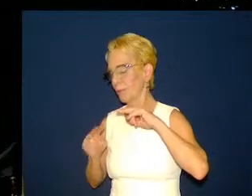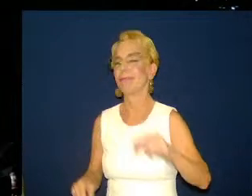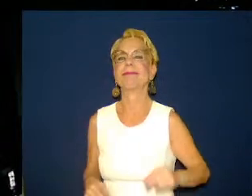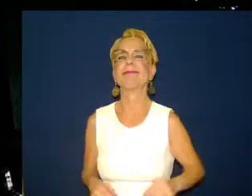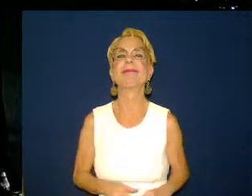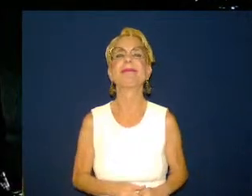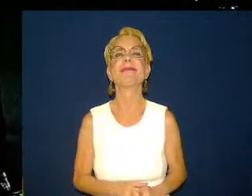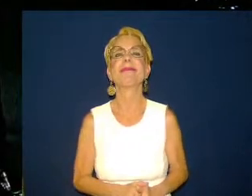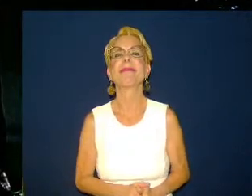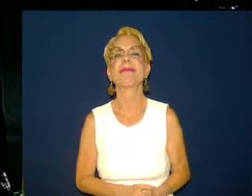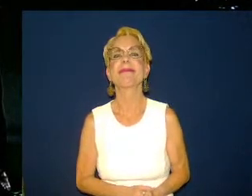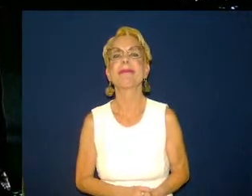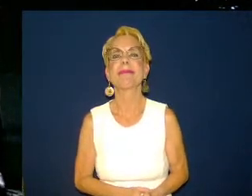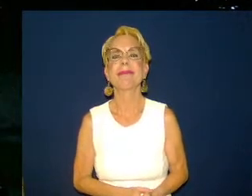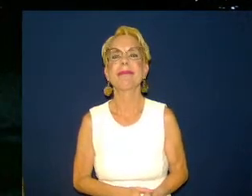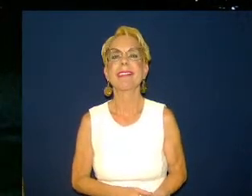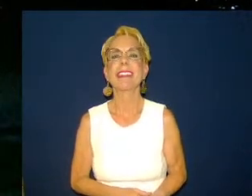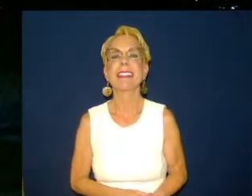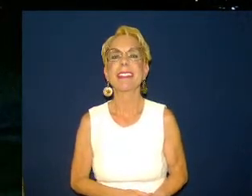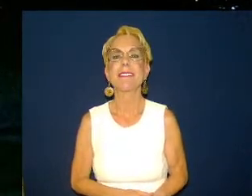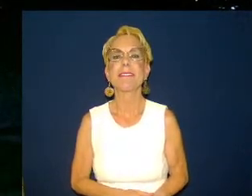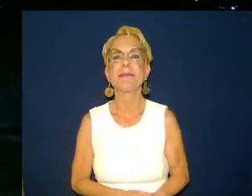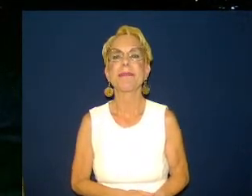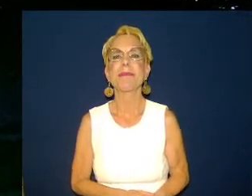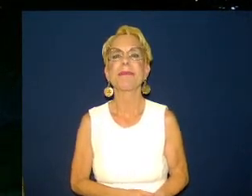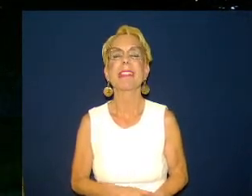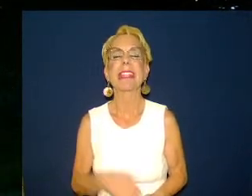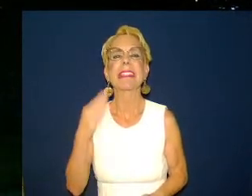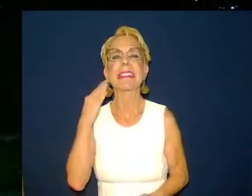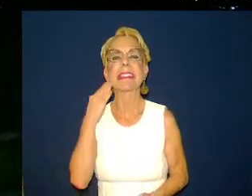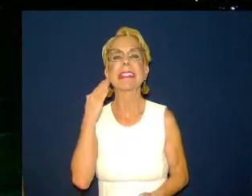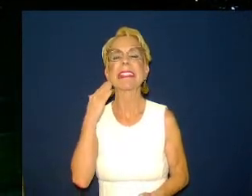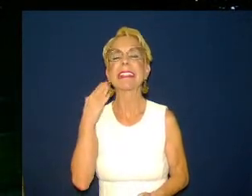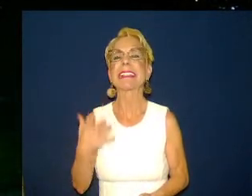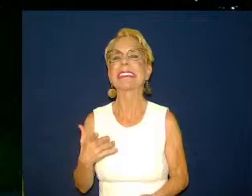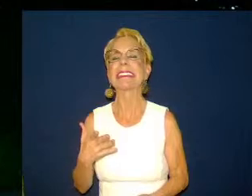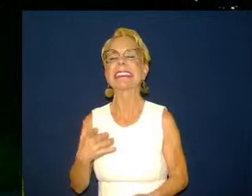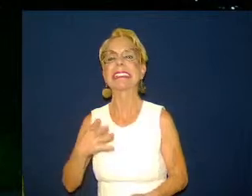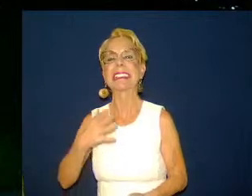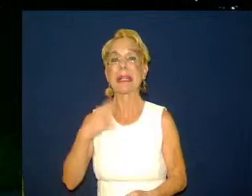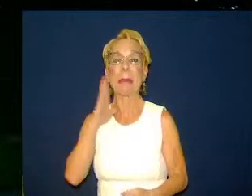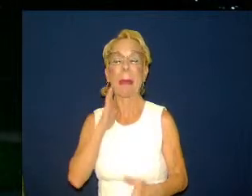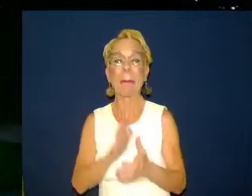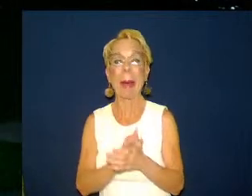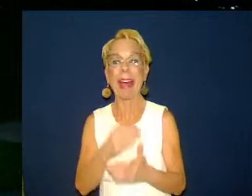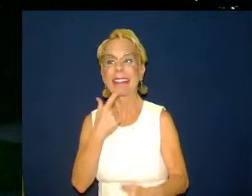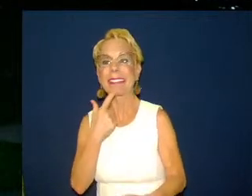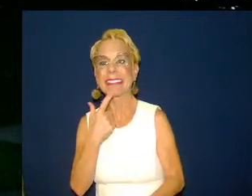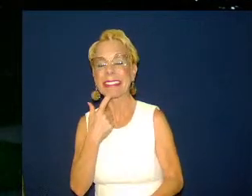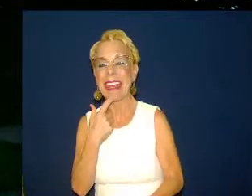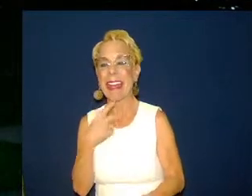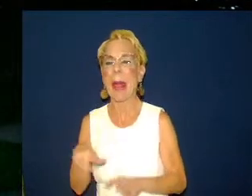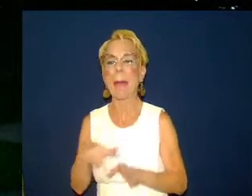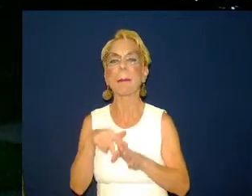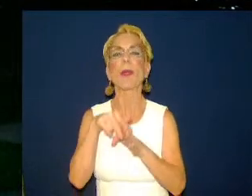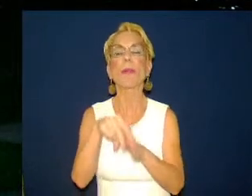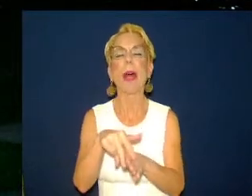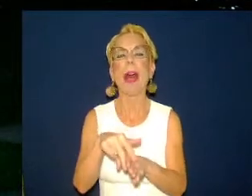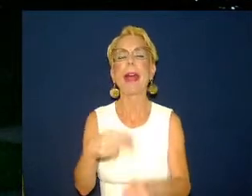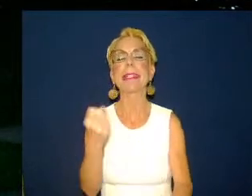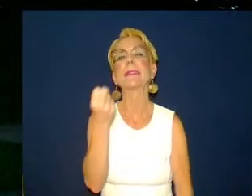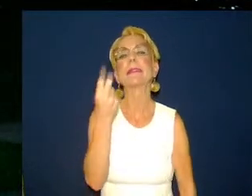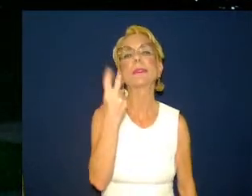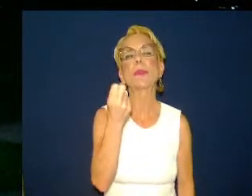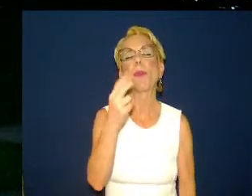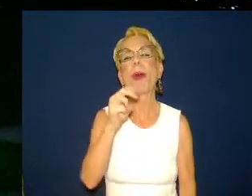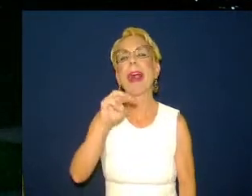12 minutes? And she said, "No, 12 miles. And I said, "Well, you might as well go 6 and then come 6 back,